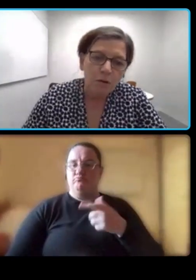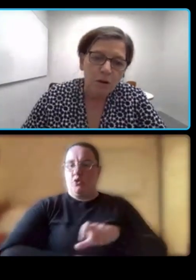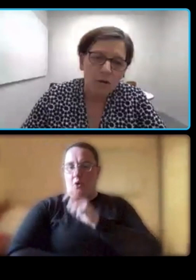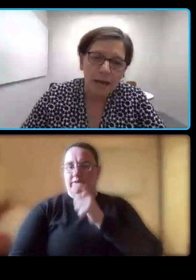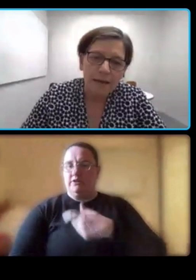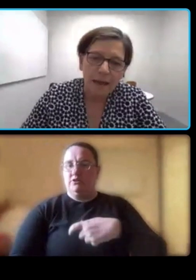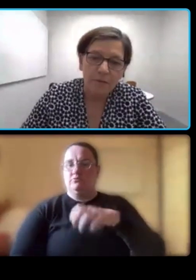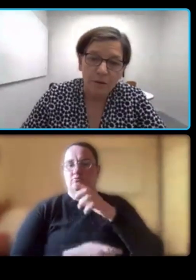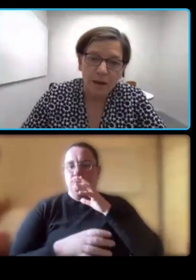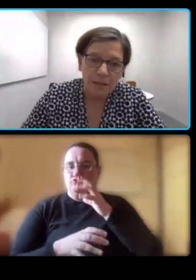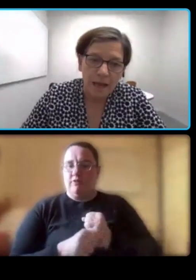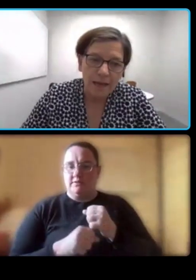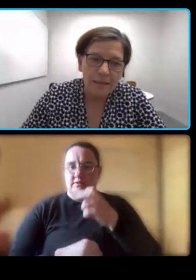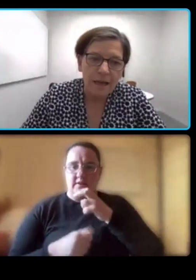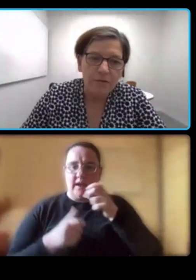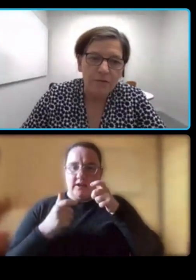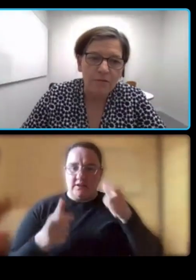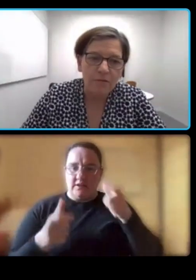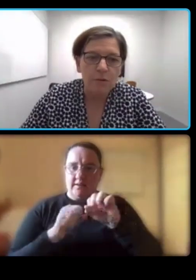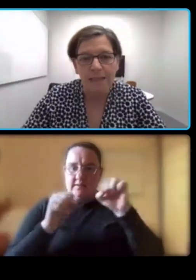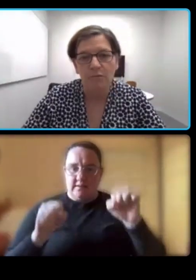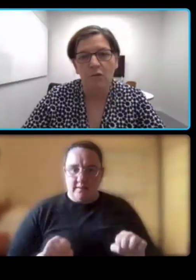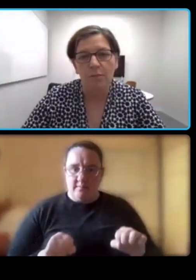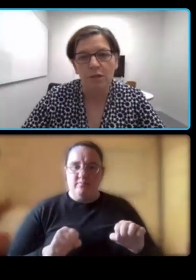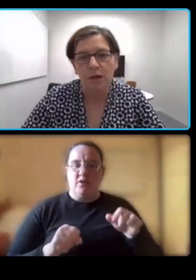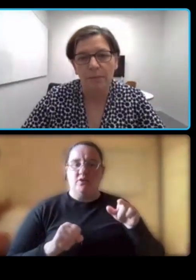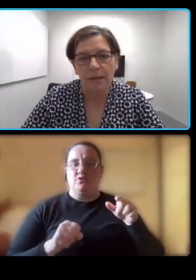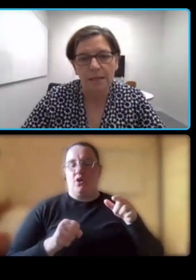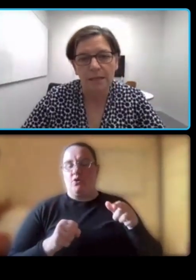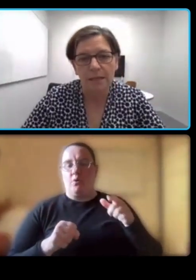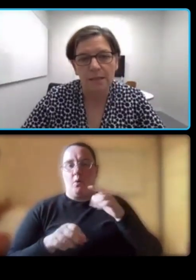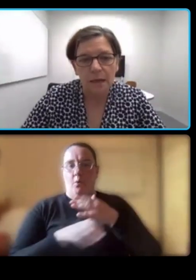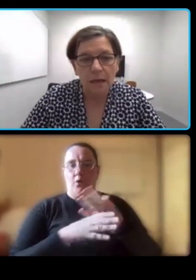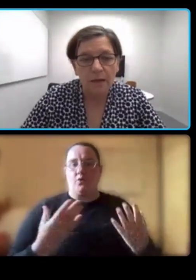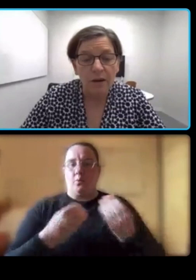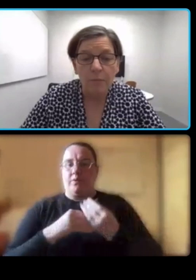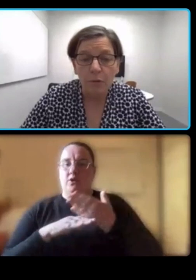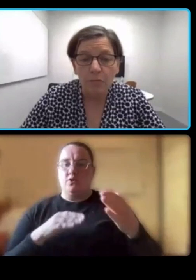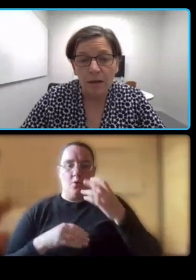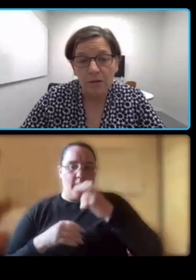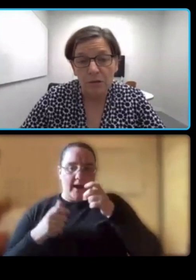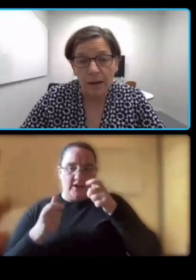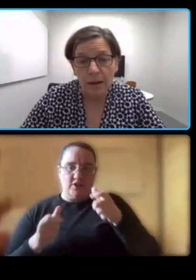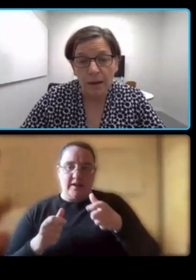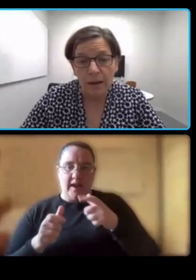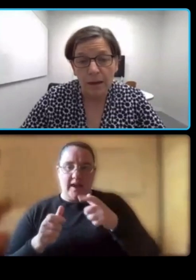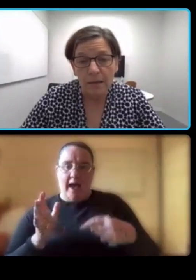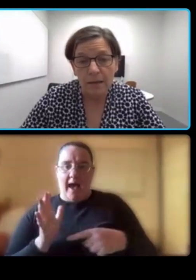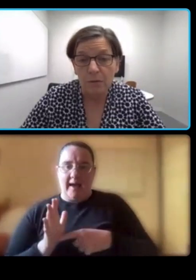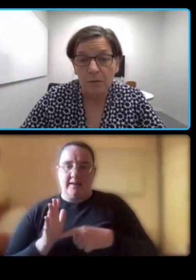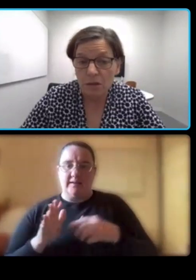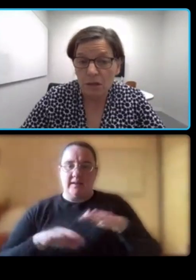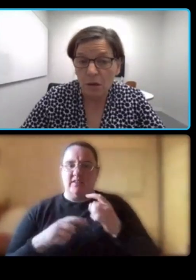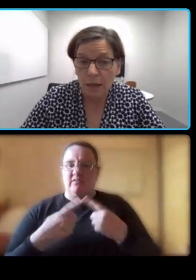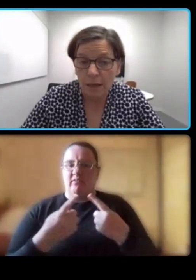new model goes hand in hand with the new Aged Care Act and responds to 18 Royal Commission recommendations covering important regulatory matters such